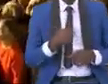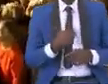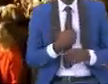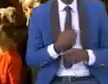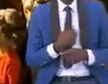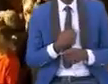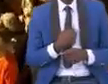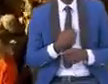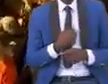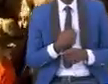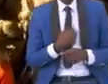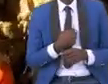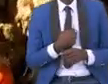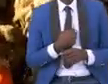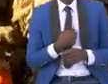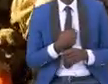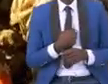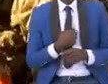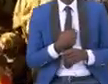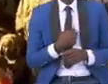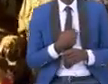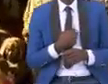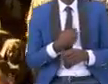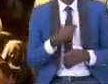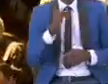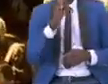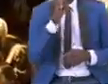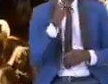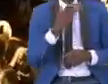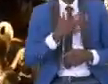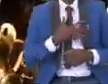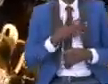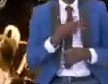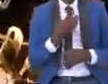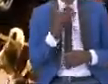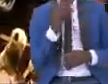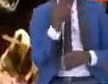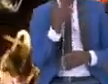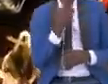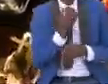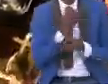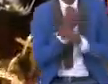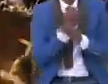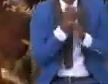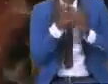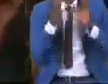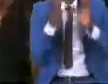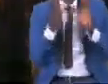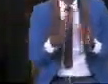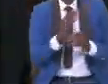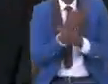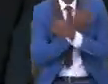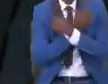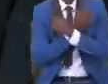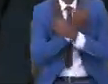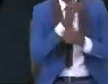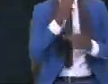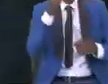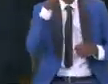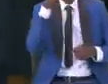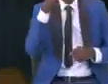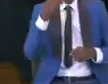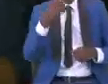Is my sweet Savior's love for me.